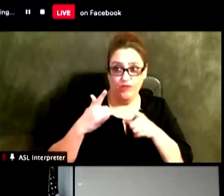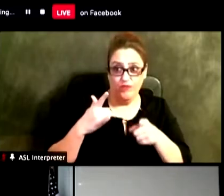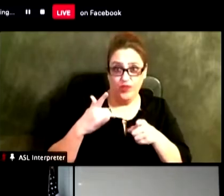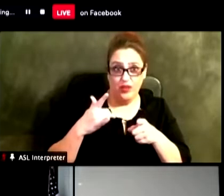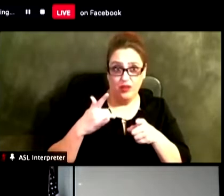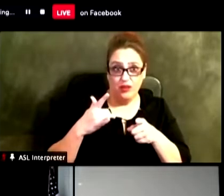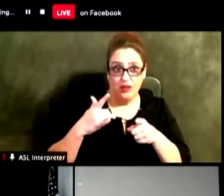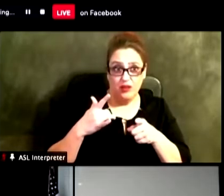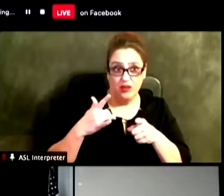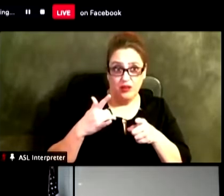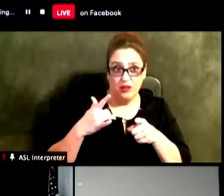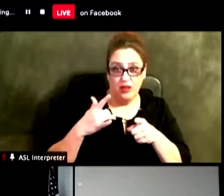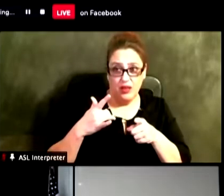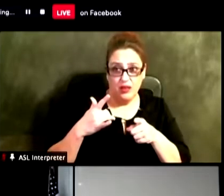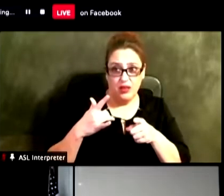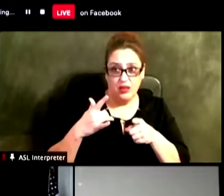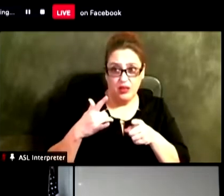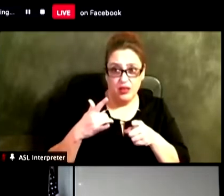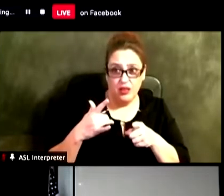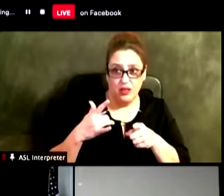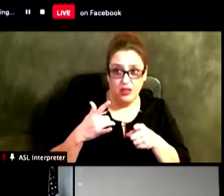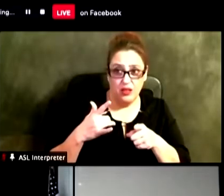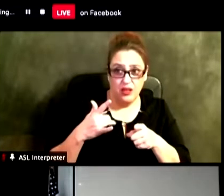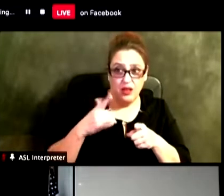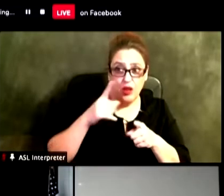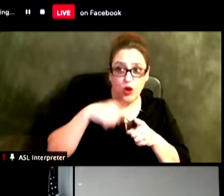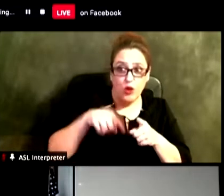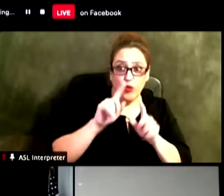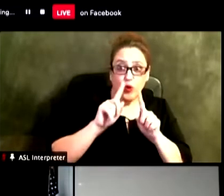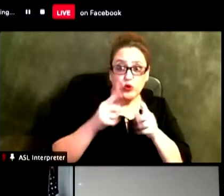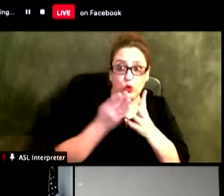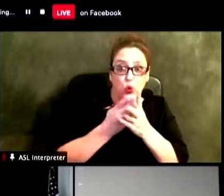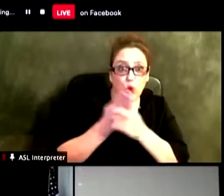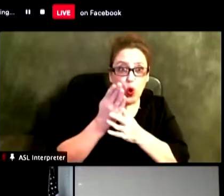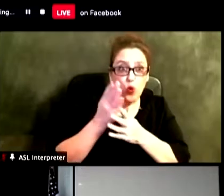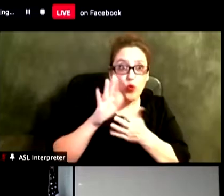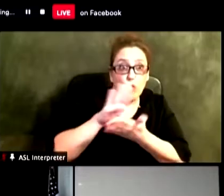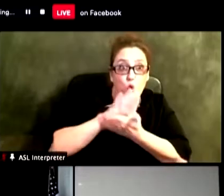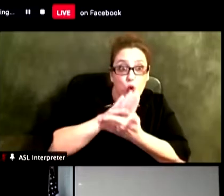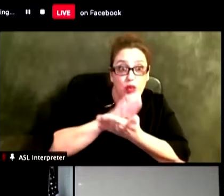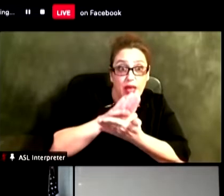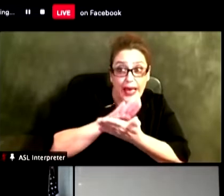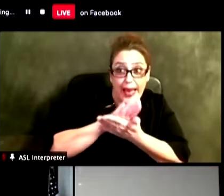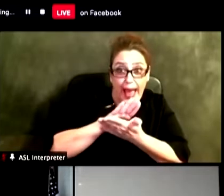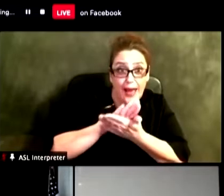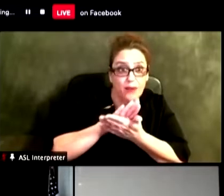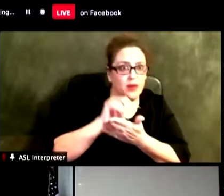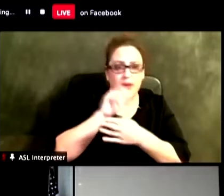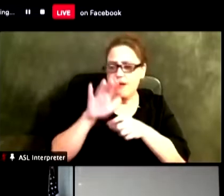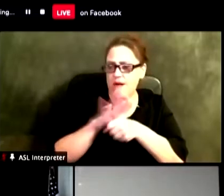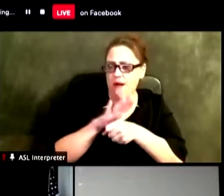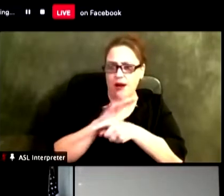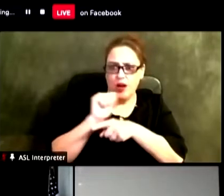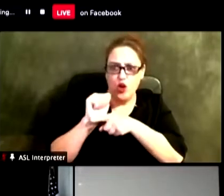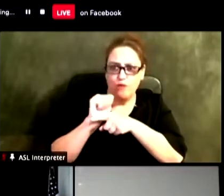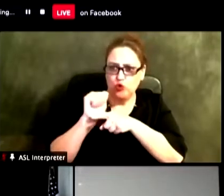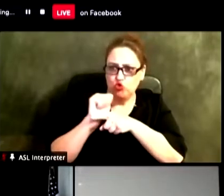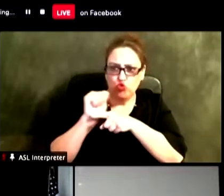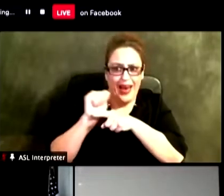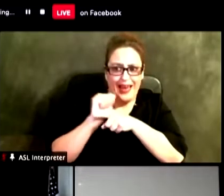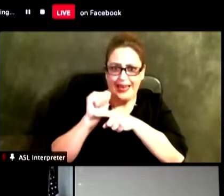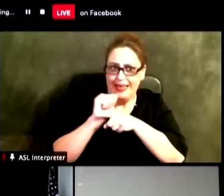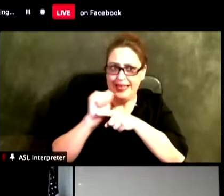enough training. So they figure, enough training and put them out in the force. And not keep them